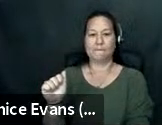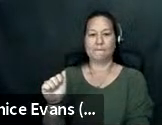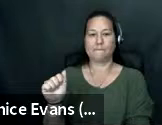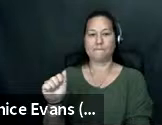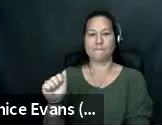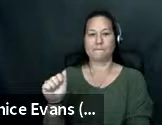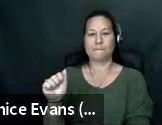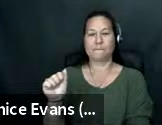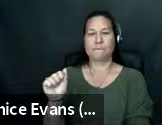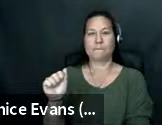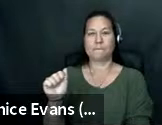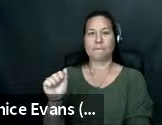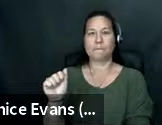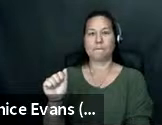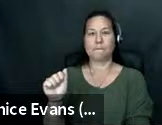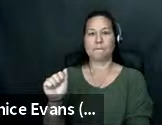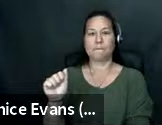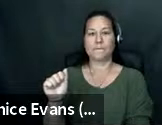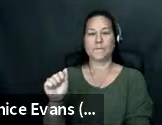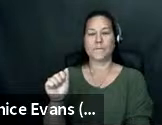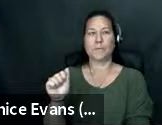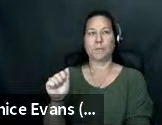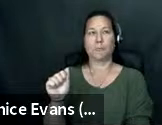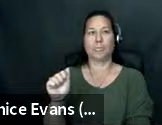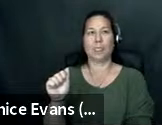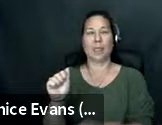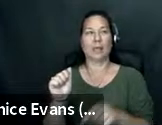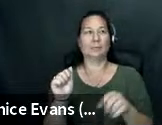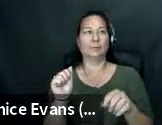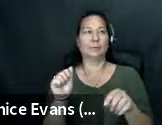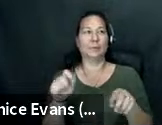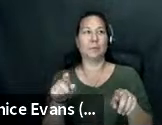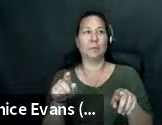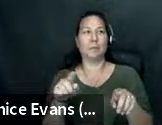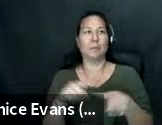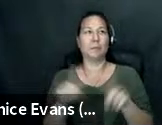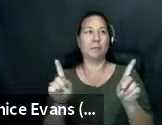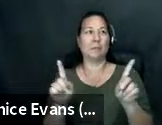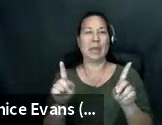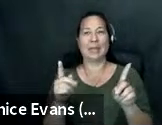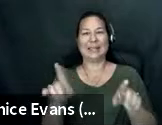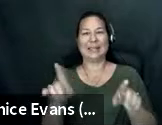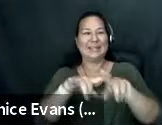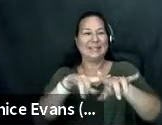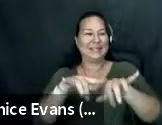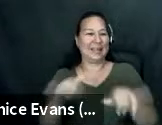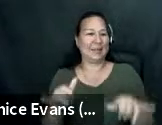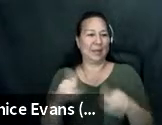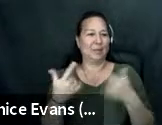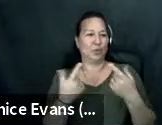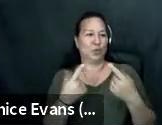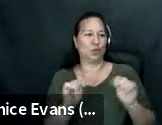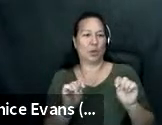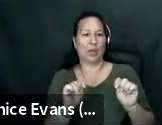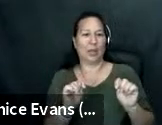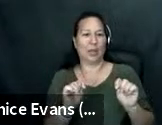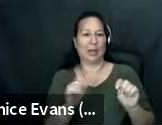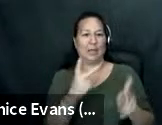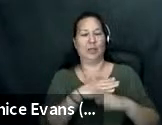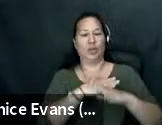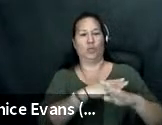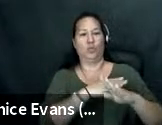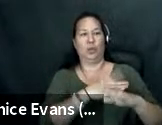vaccine status. So I know it's tricky. I can't provide any specific guidance on that.